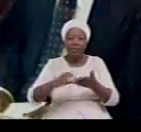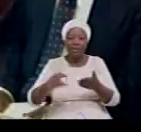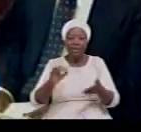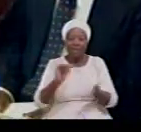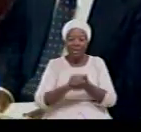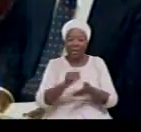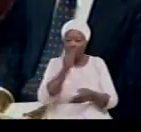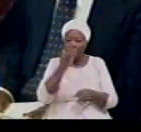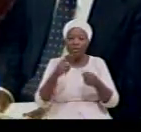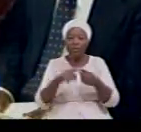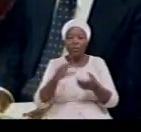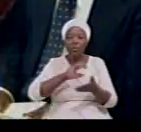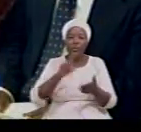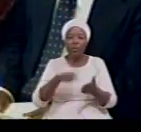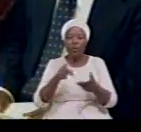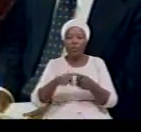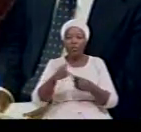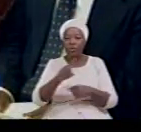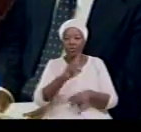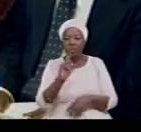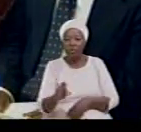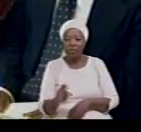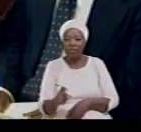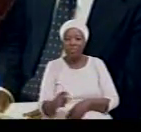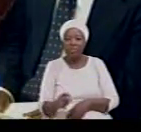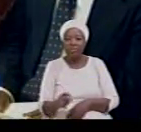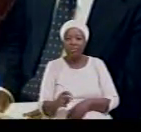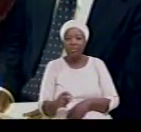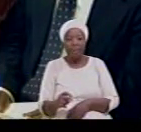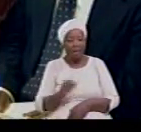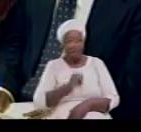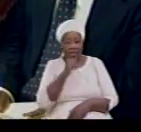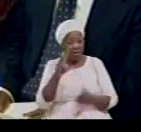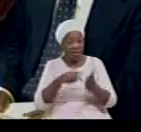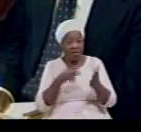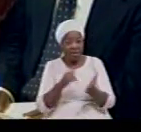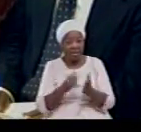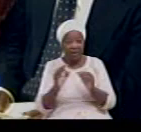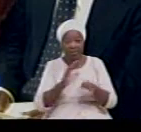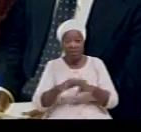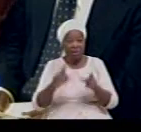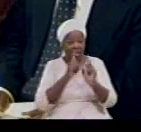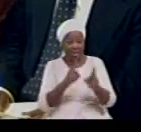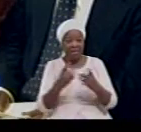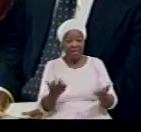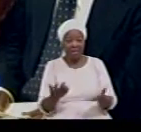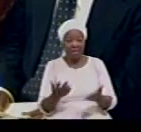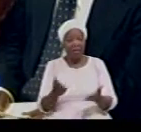you? I won't read if you don't answer me.